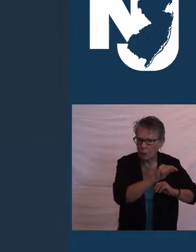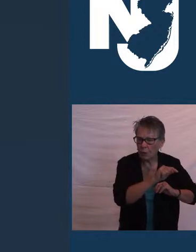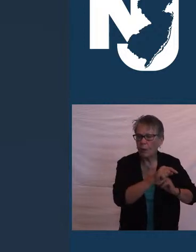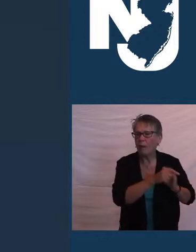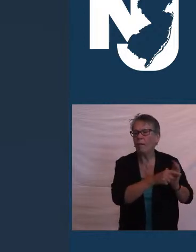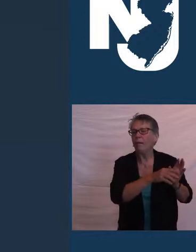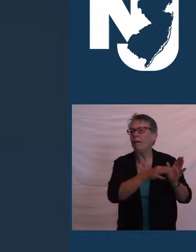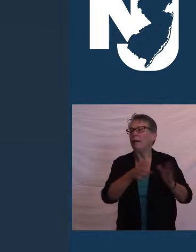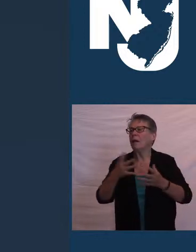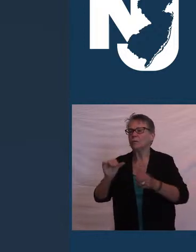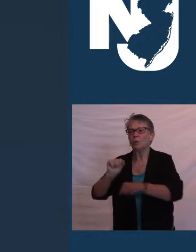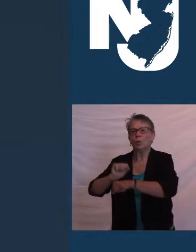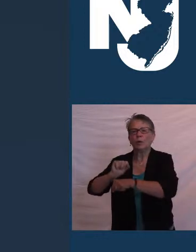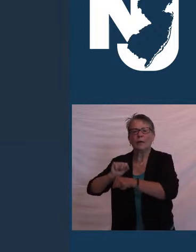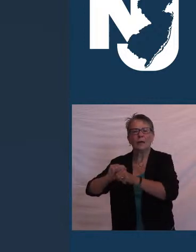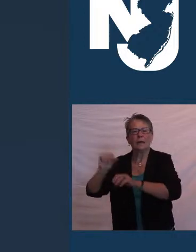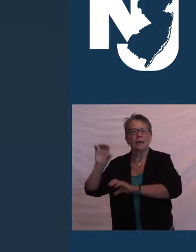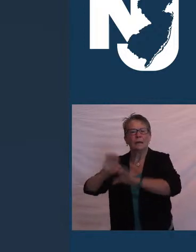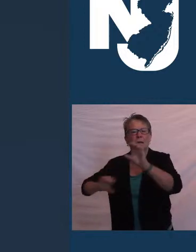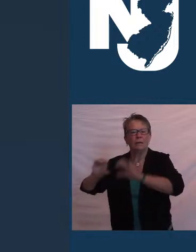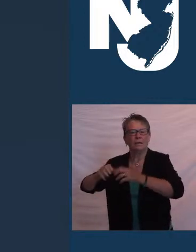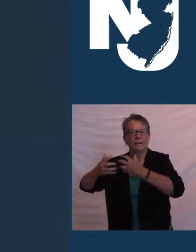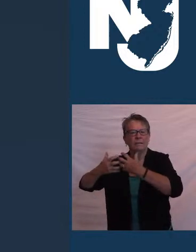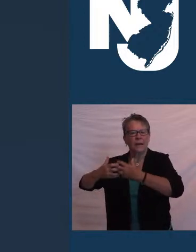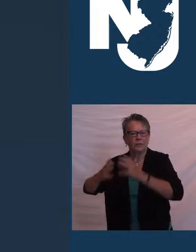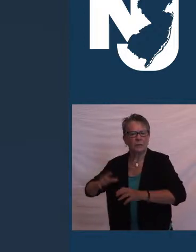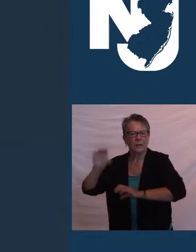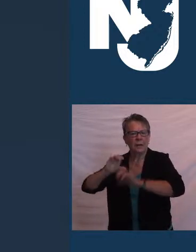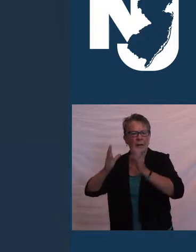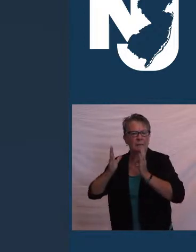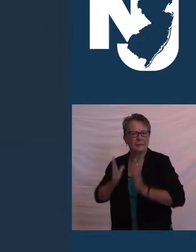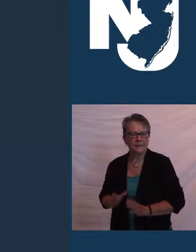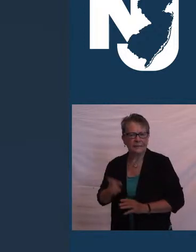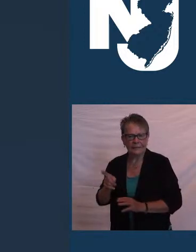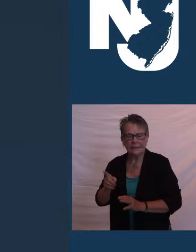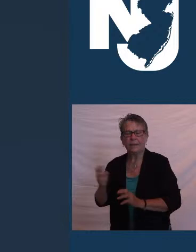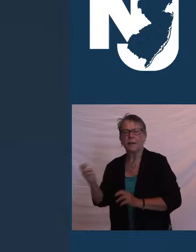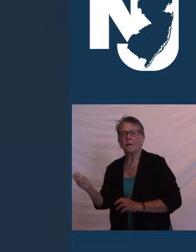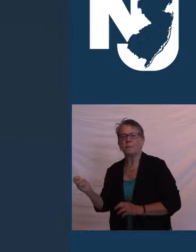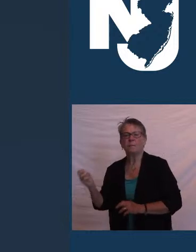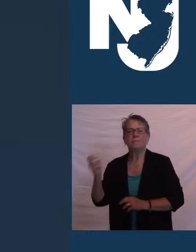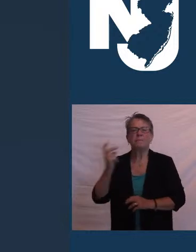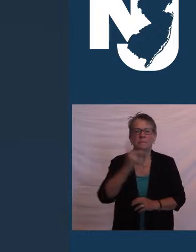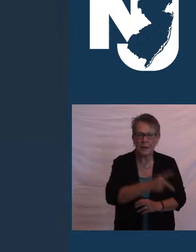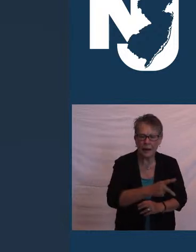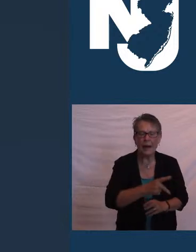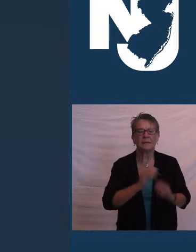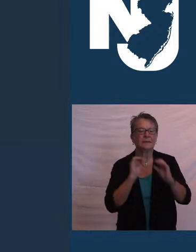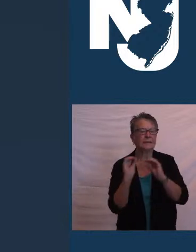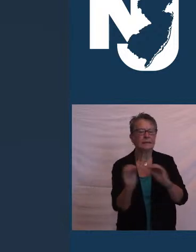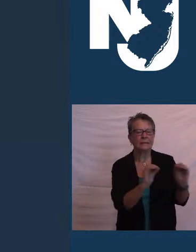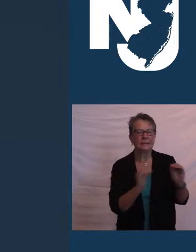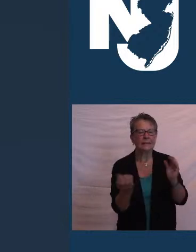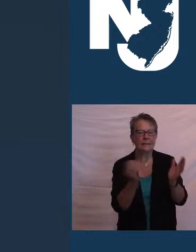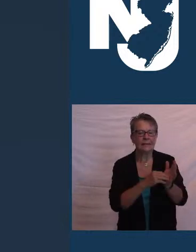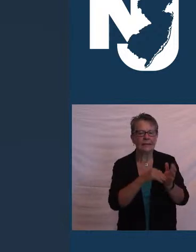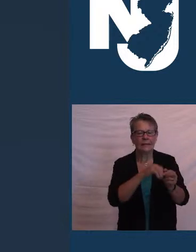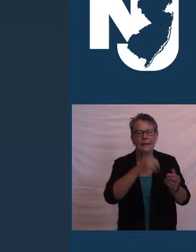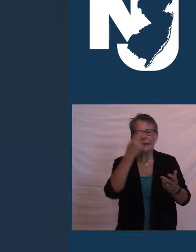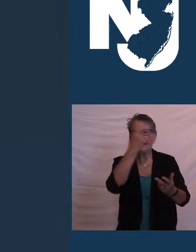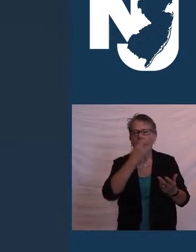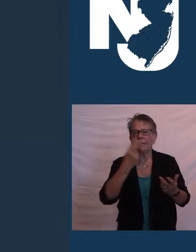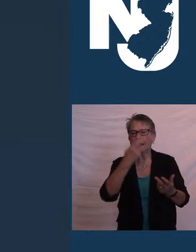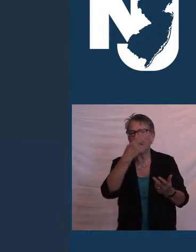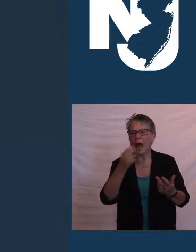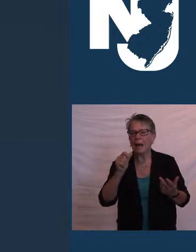Middletown, and then to once again teaching at Red Bank Catholic, Mattawan, and Freehold Regional High Schools. But what was